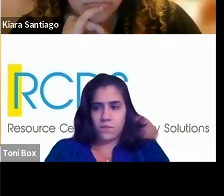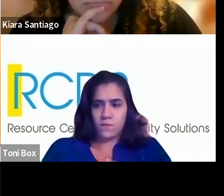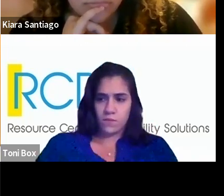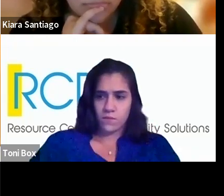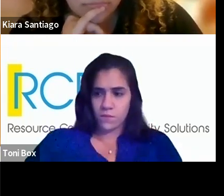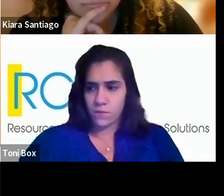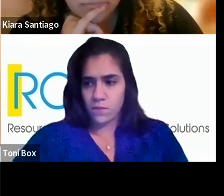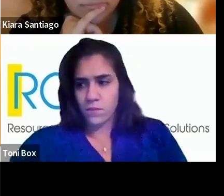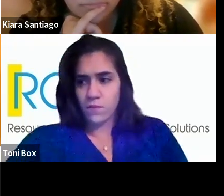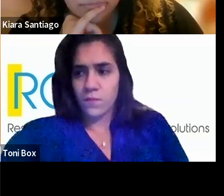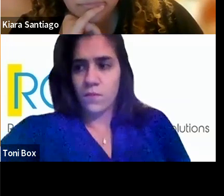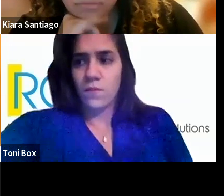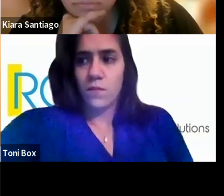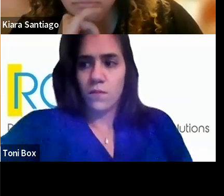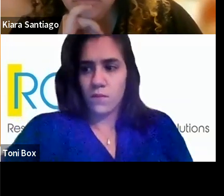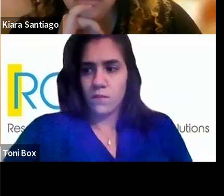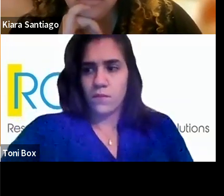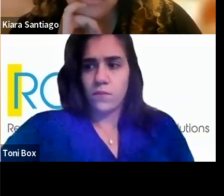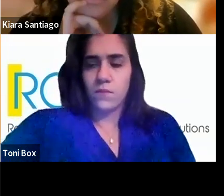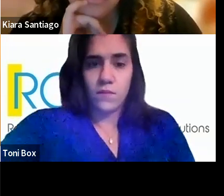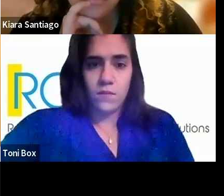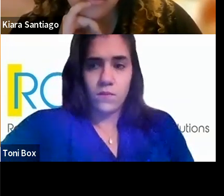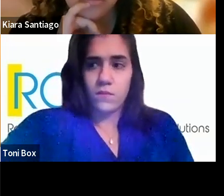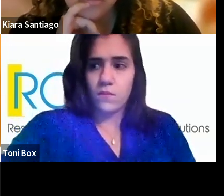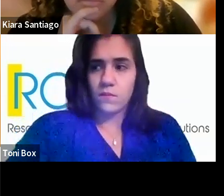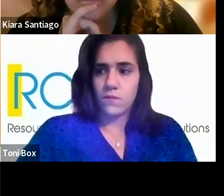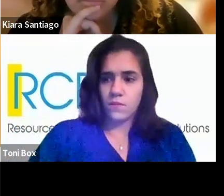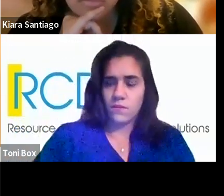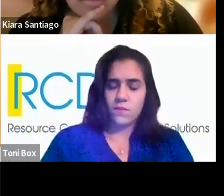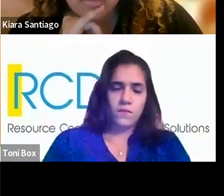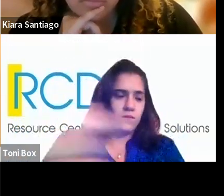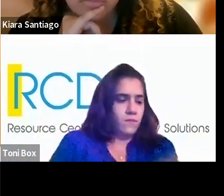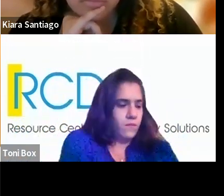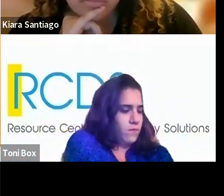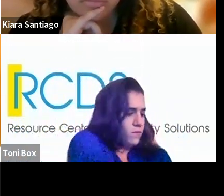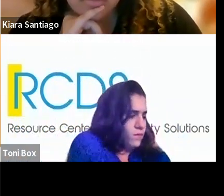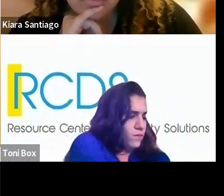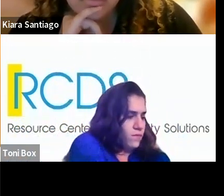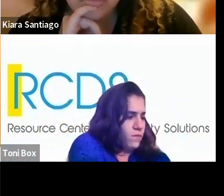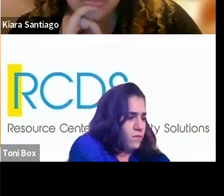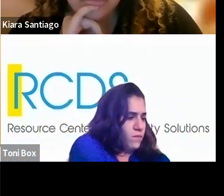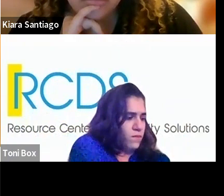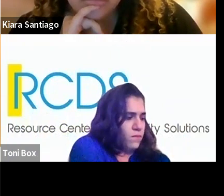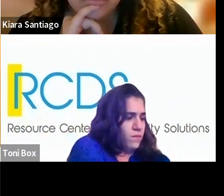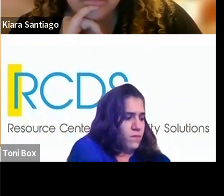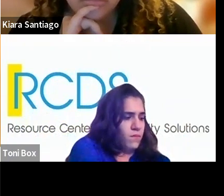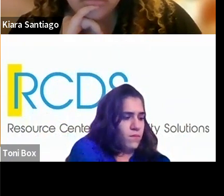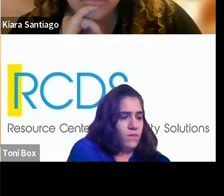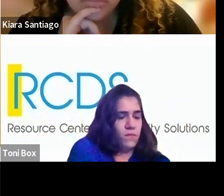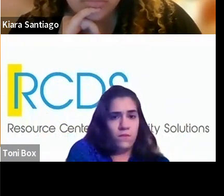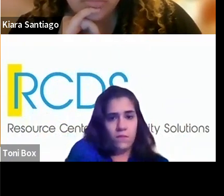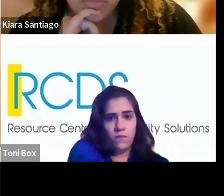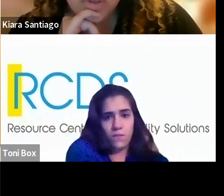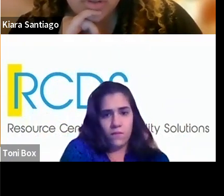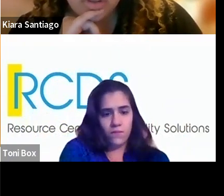also add a bit of rational realisticness that like I feel like is often watered down. That's what I